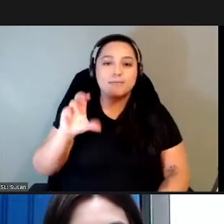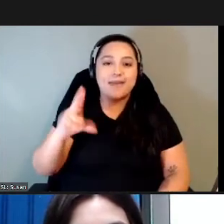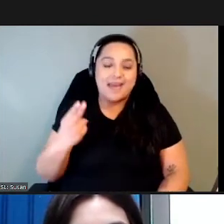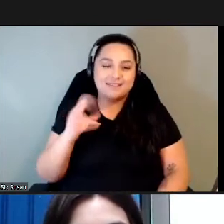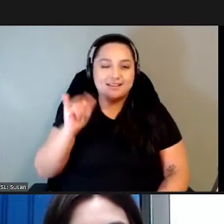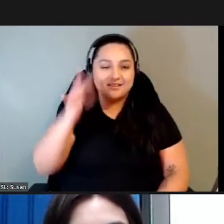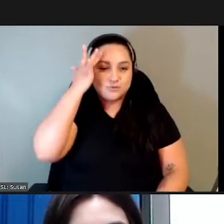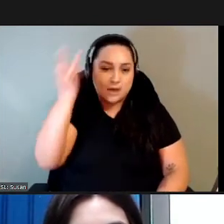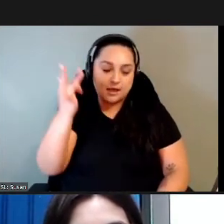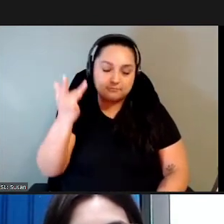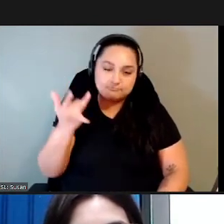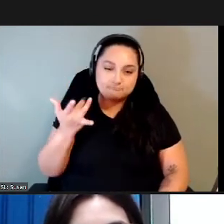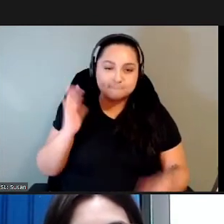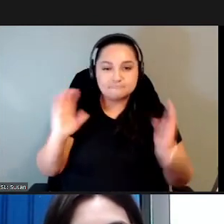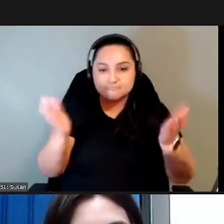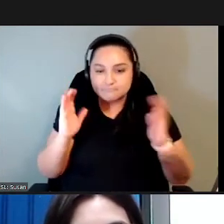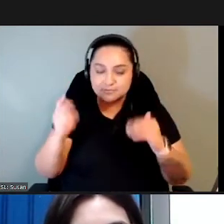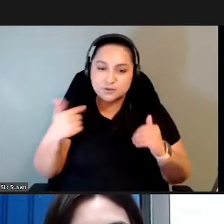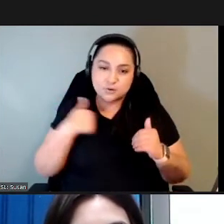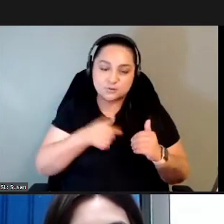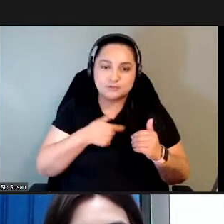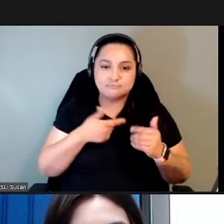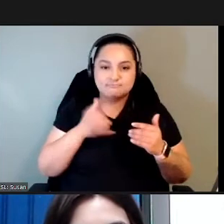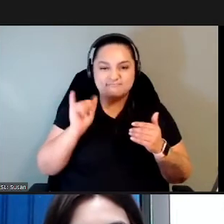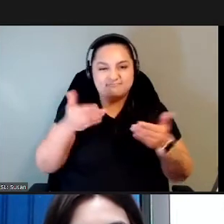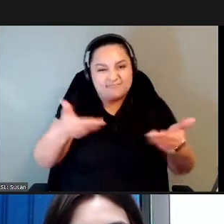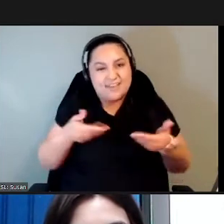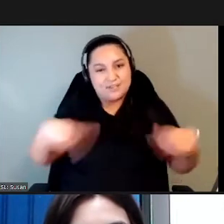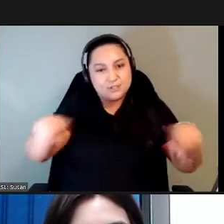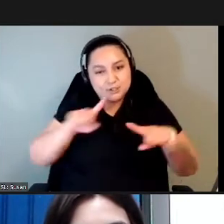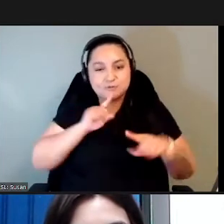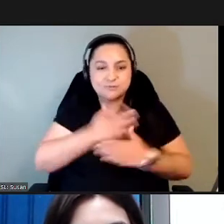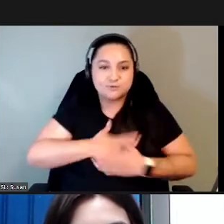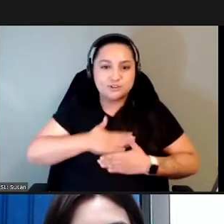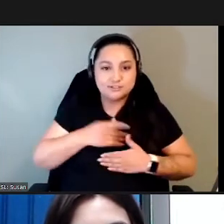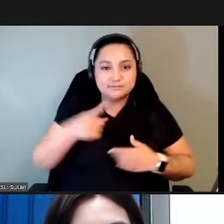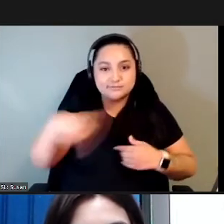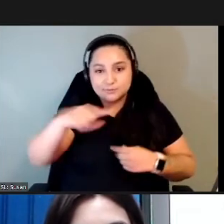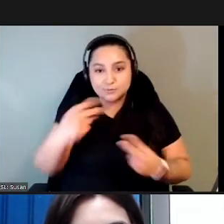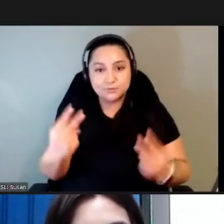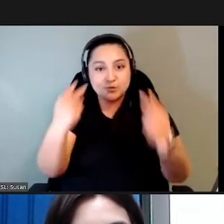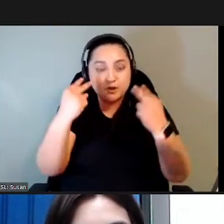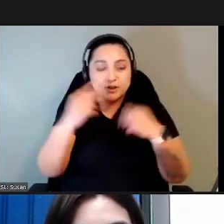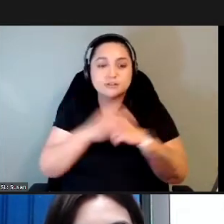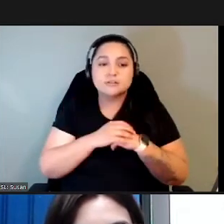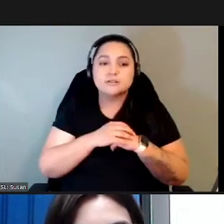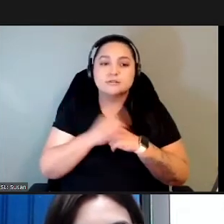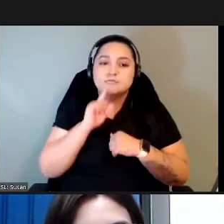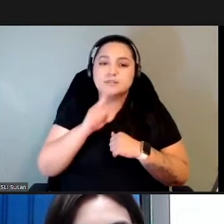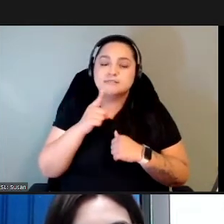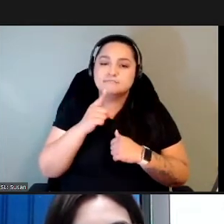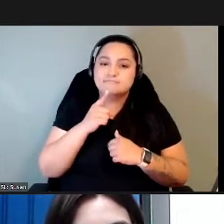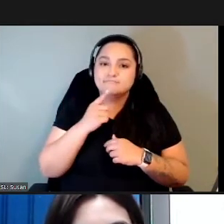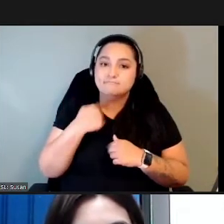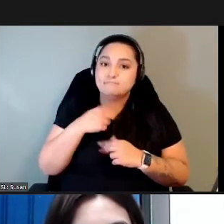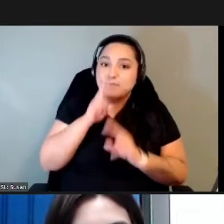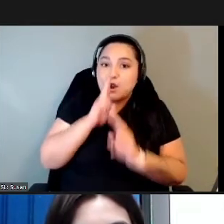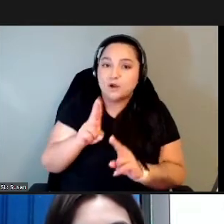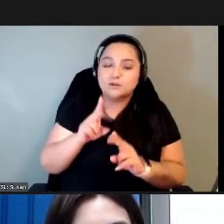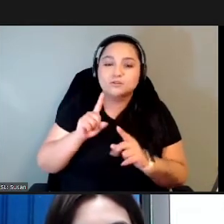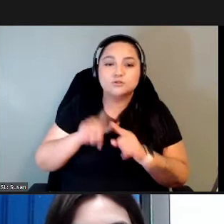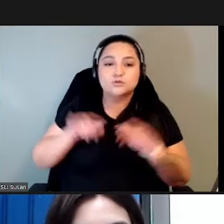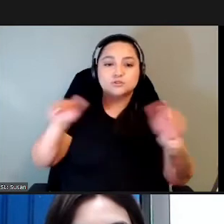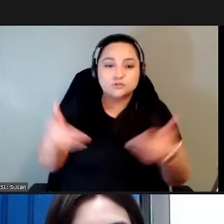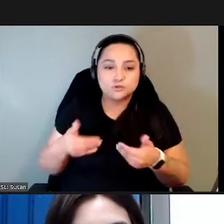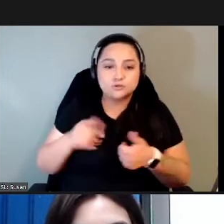I appreciate that you're here today. It's with this spirit of mind that I'm so honored to introduce Marina Lopez